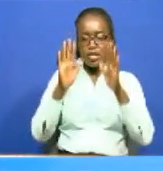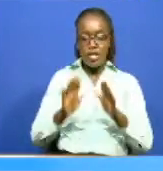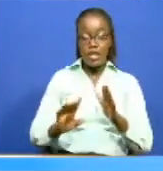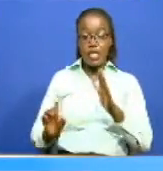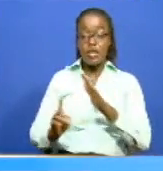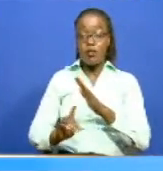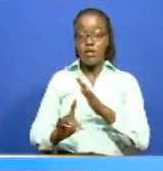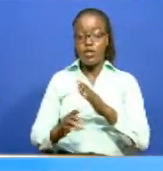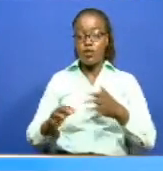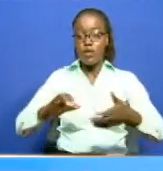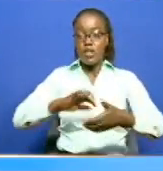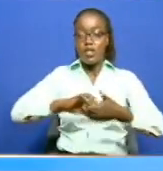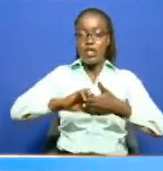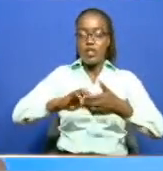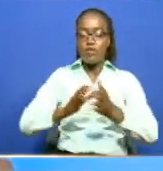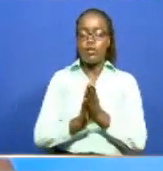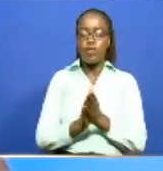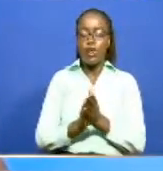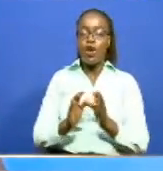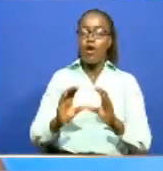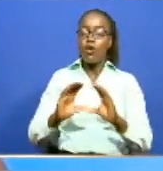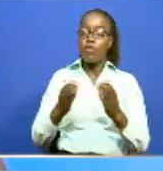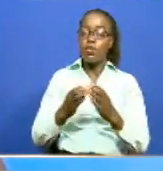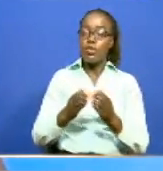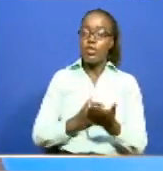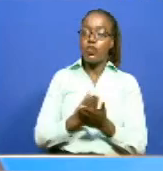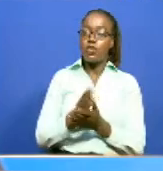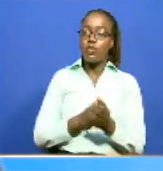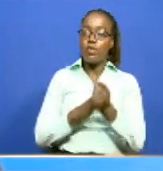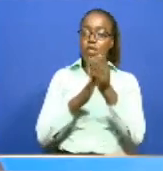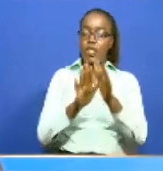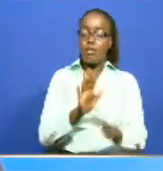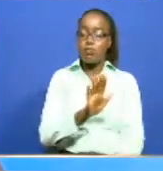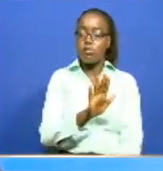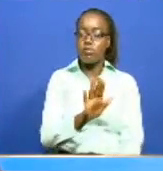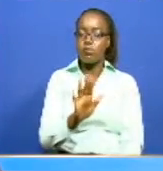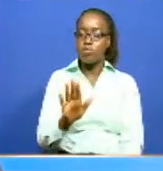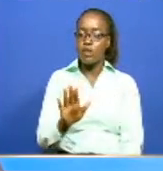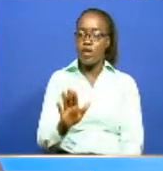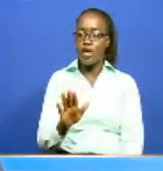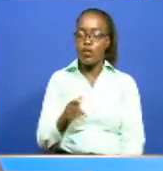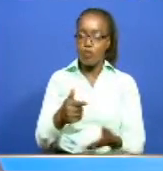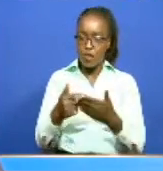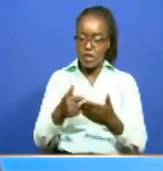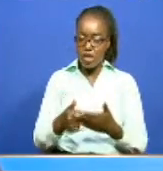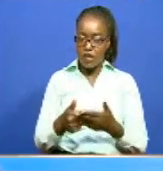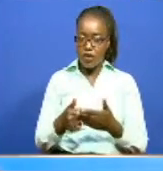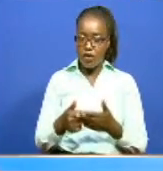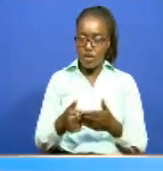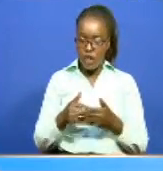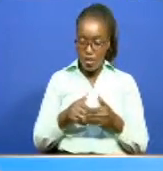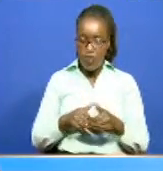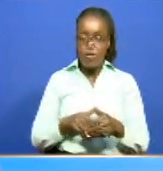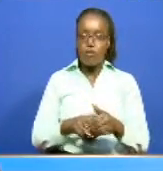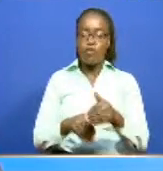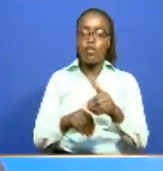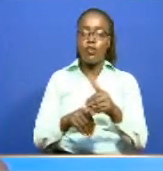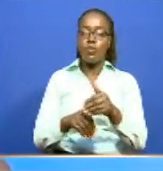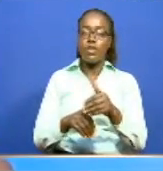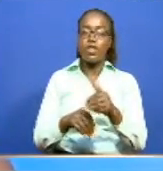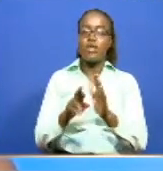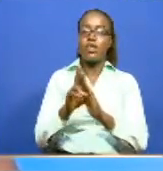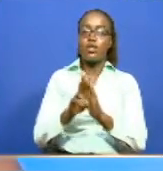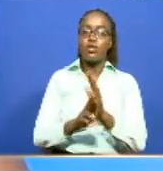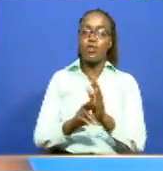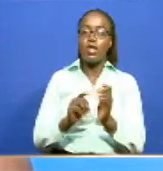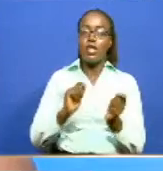with communities through their leaders to deliberate on the adherence of protocols. And so today really marks a change in